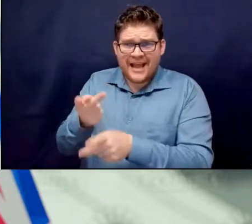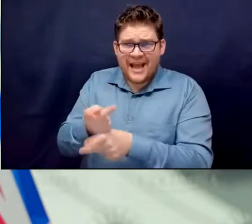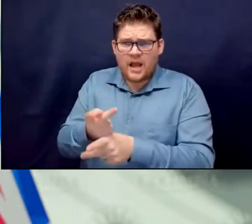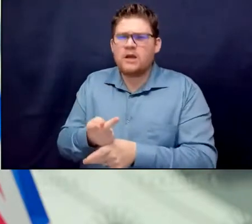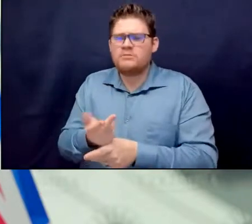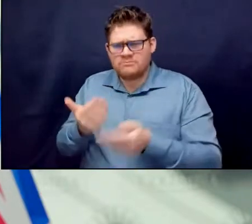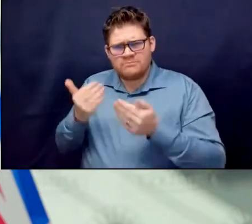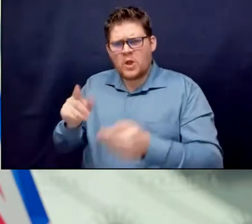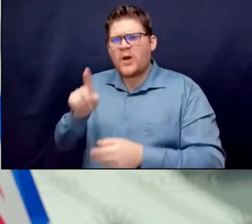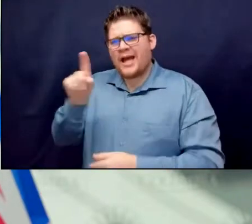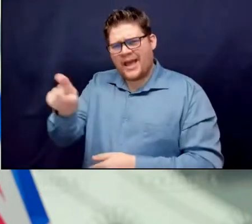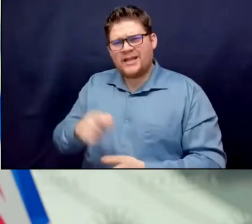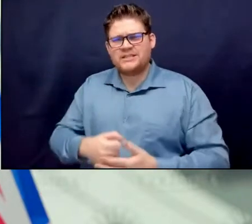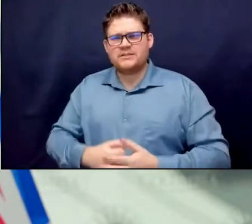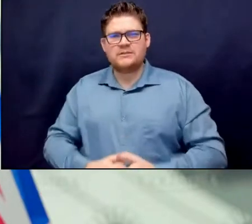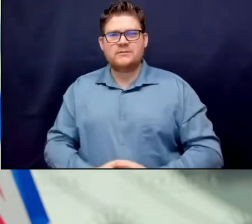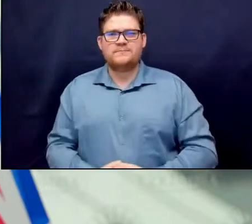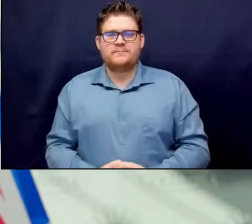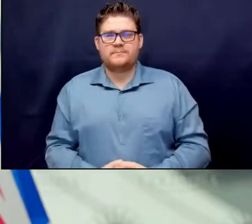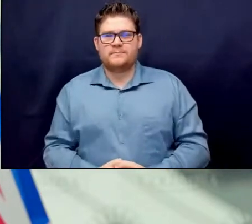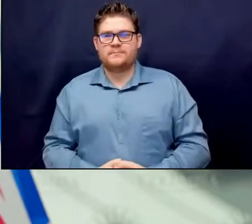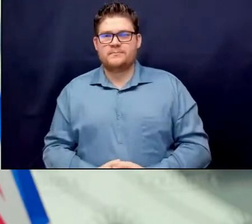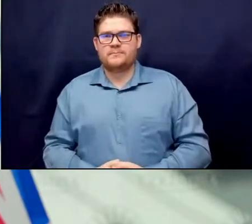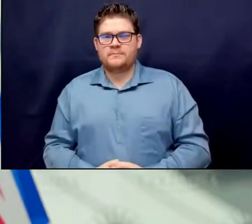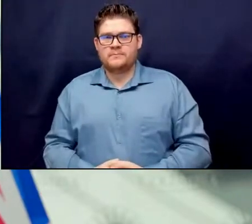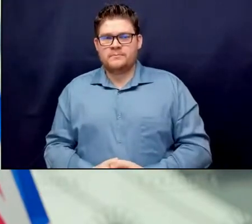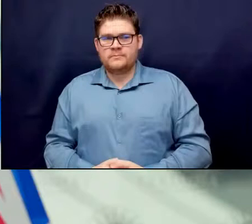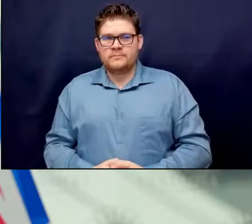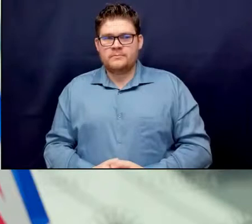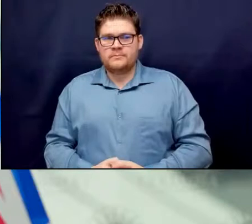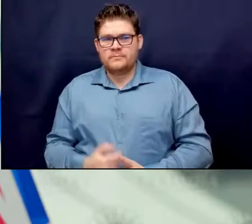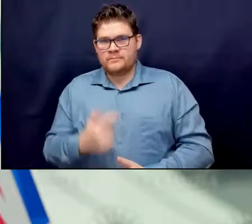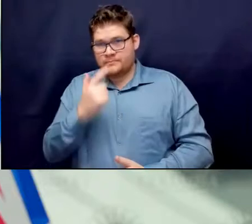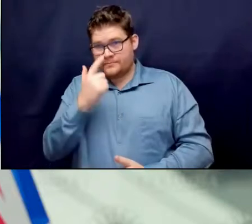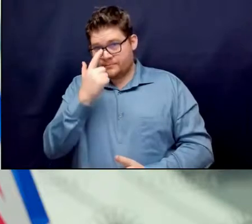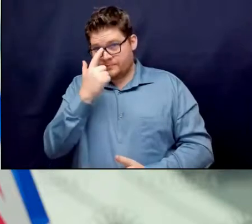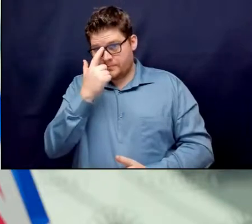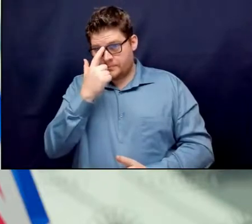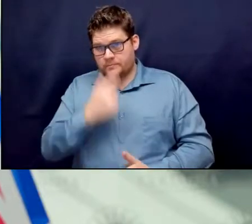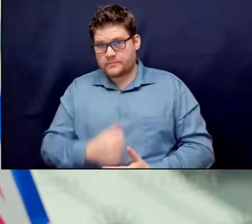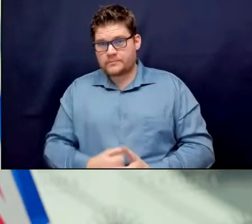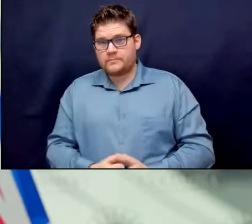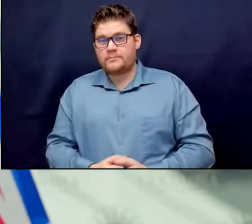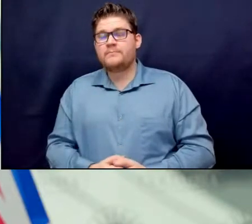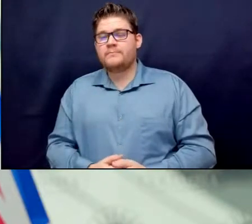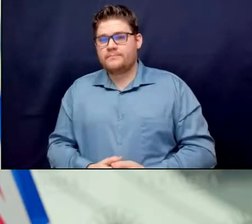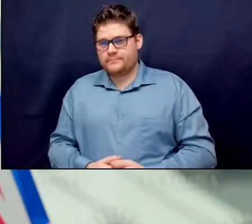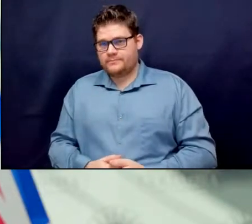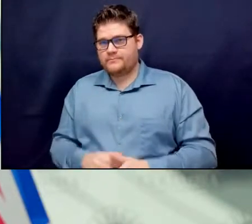care. Regarding our rapid tests, as of end of day, January 13, 2022,